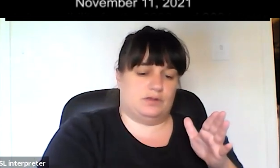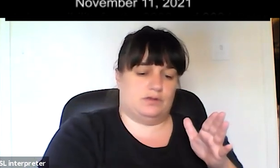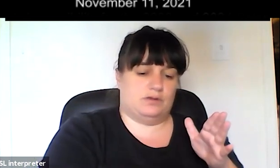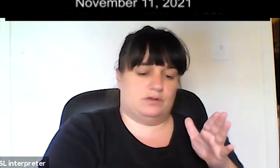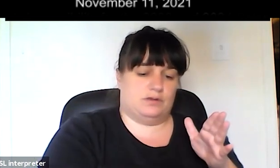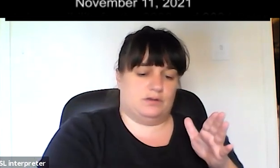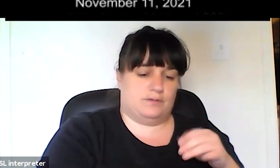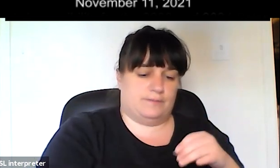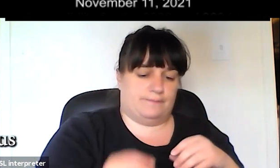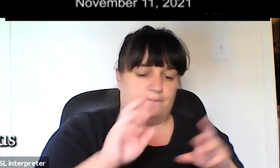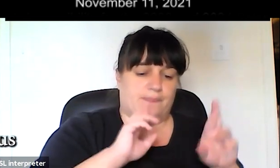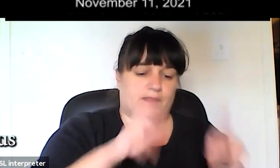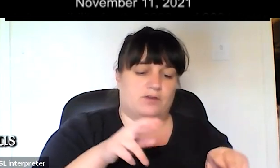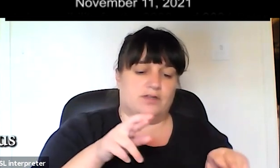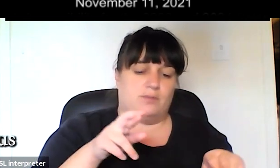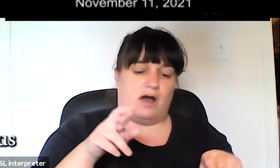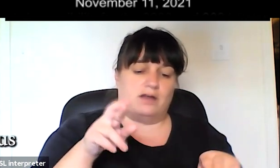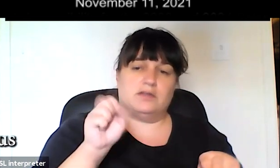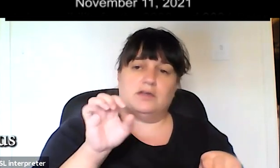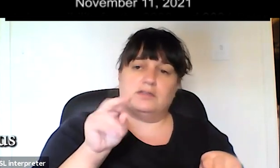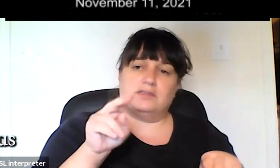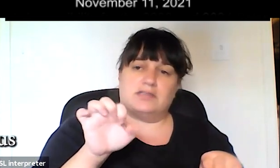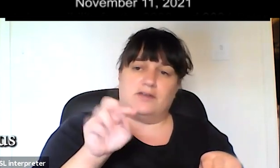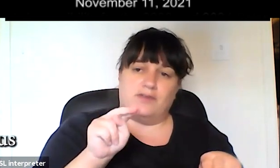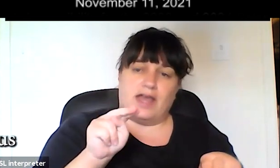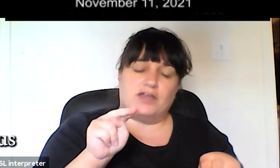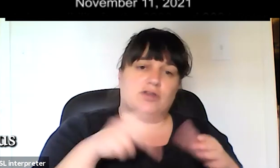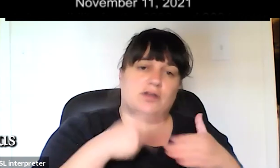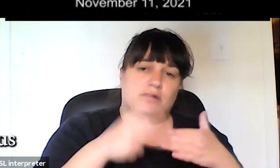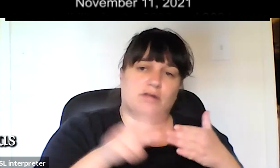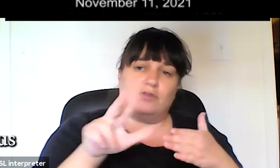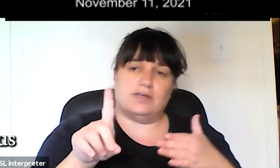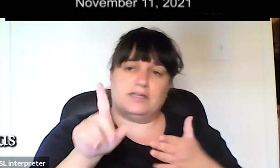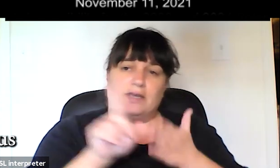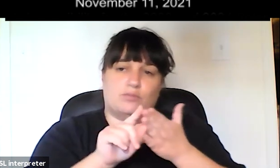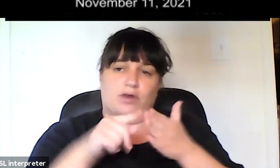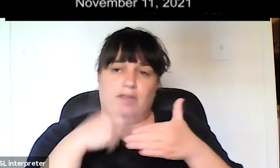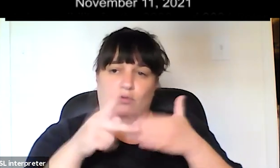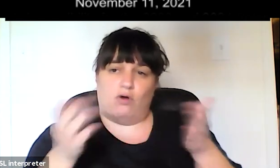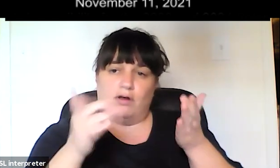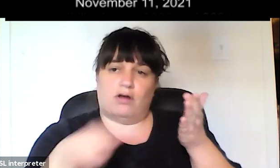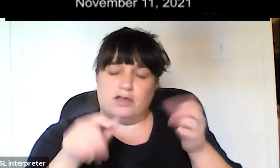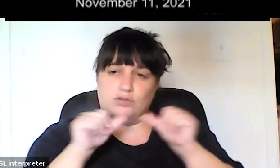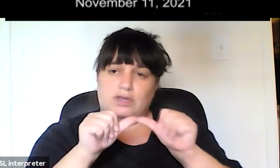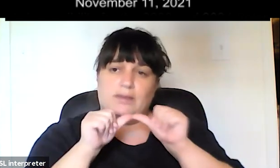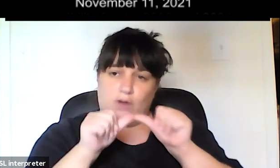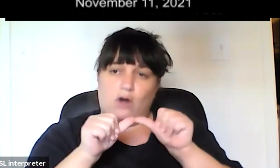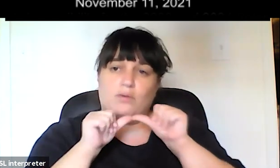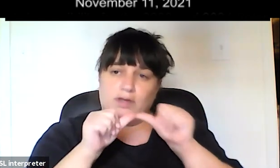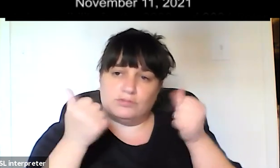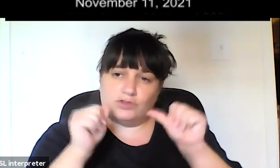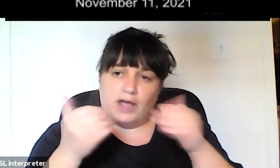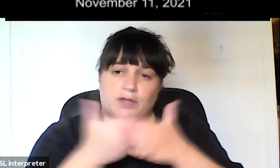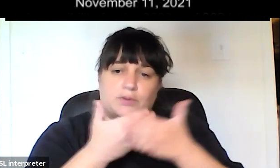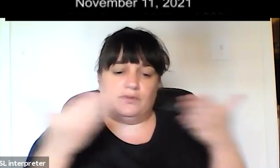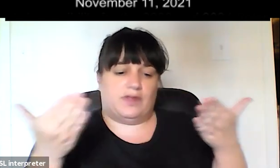sonification program and the earlier response to the 3D printed program really encouraged us to keep going and to keep trying new